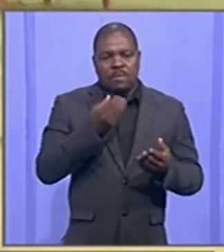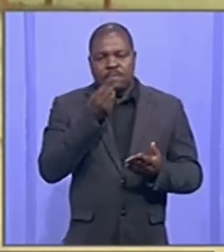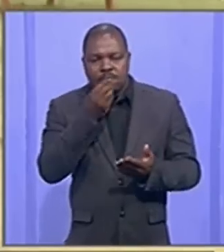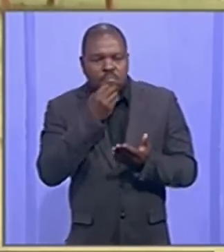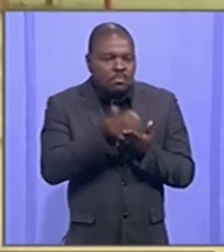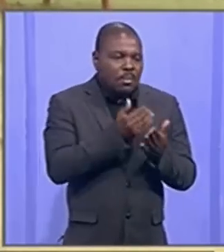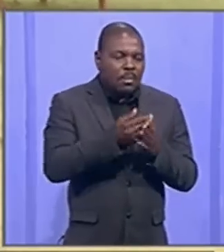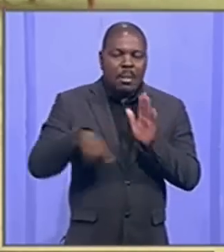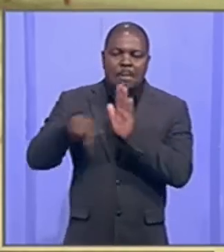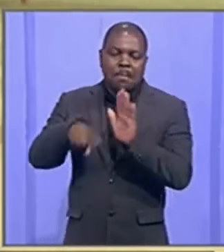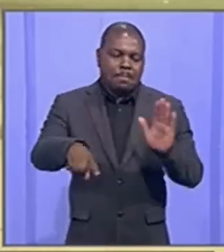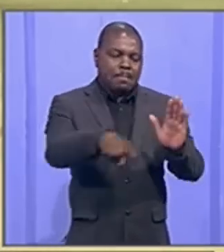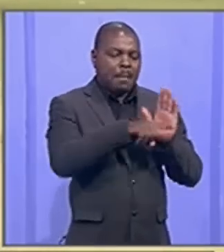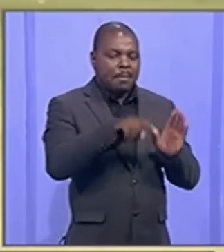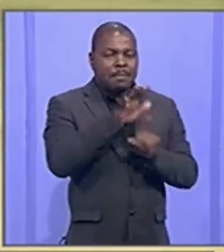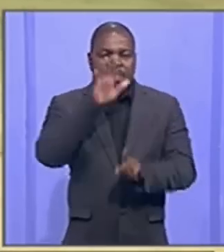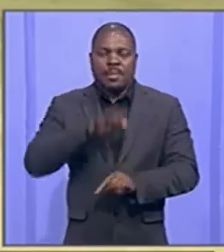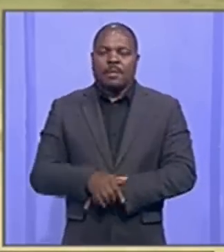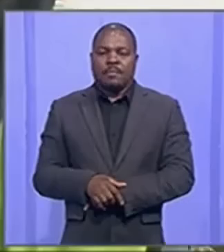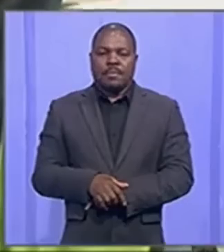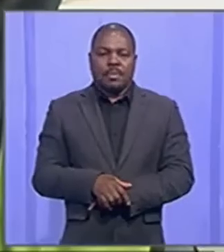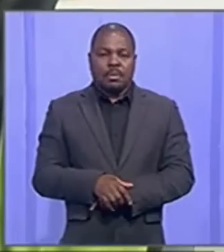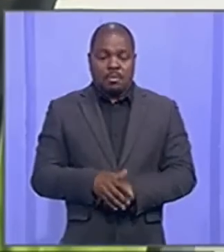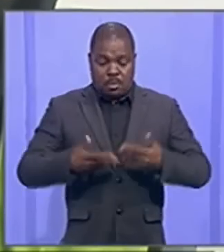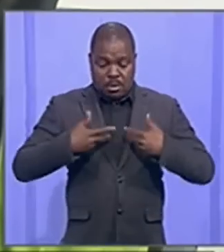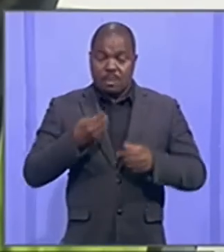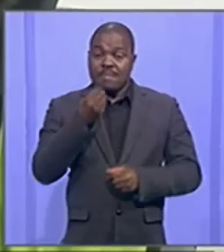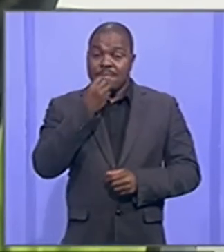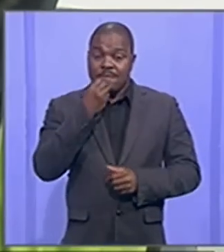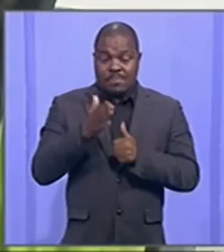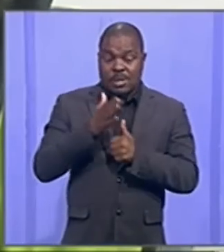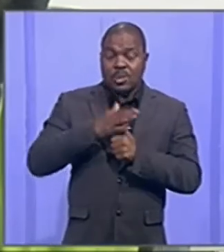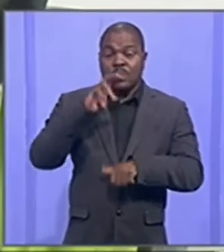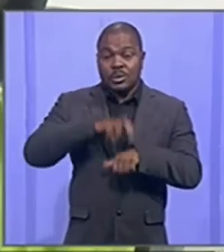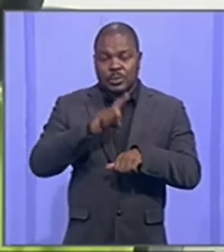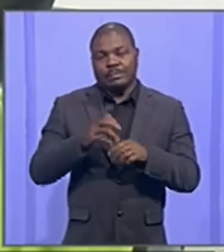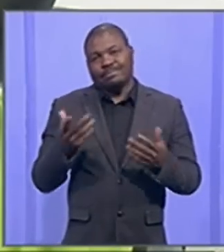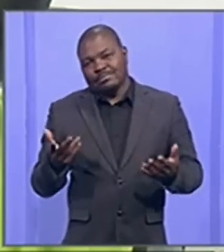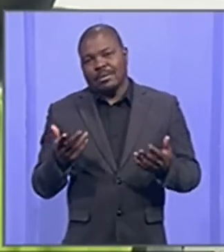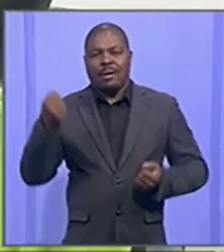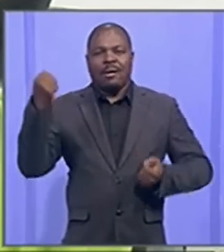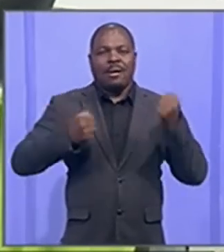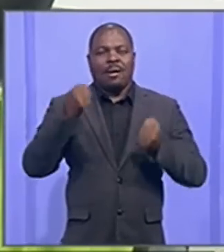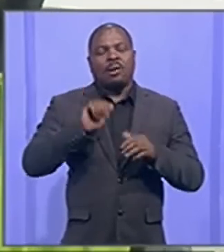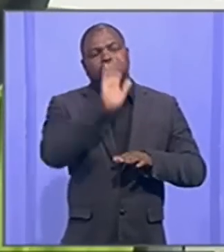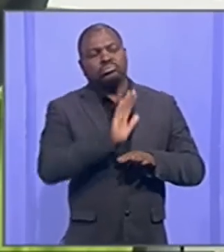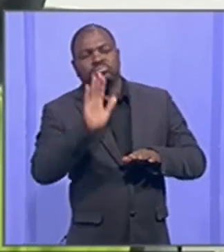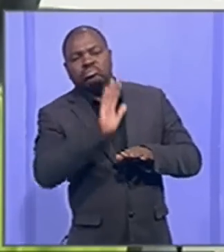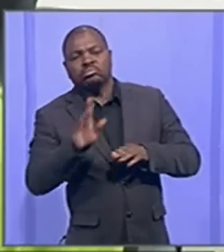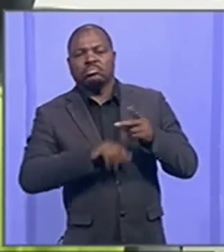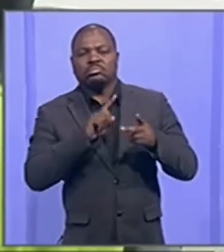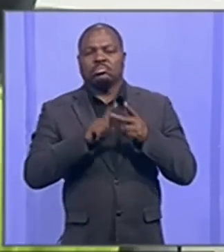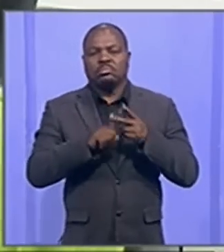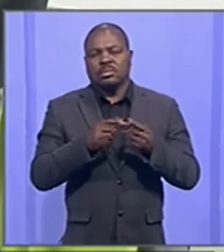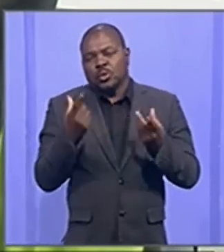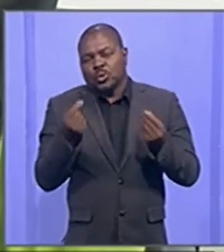ka tšona. To eat for us we have to go like wash cars, do something for